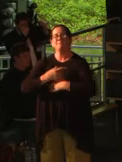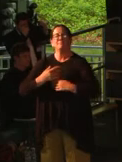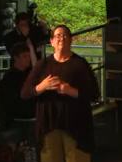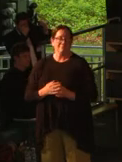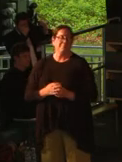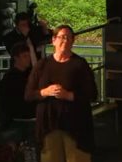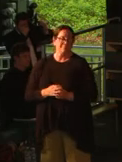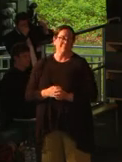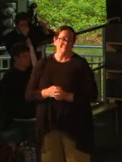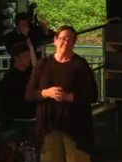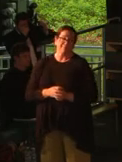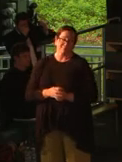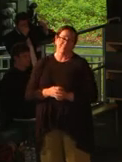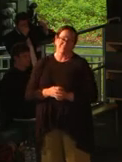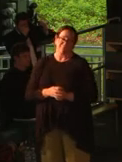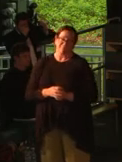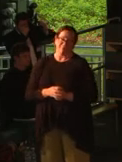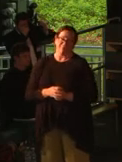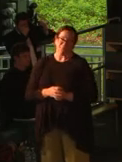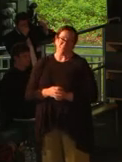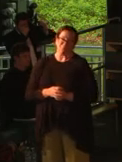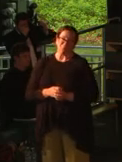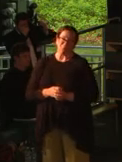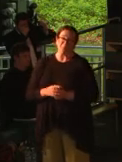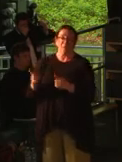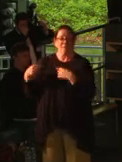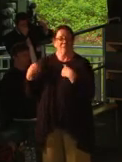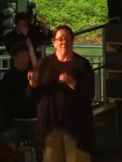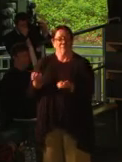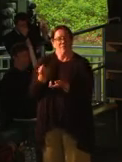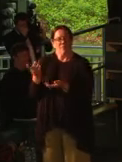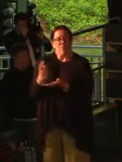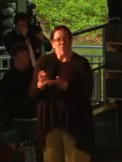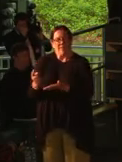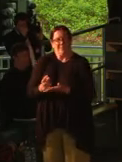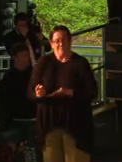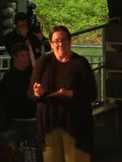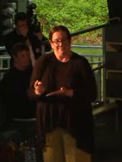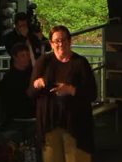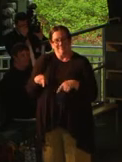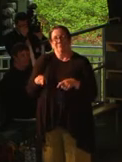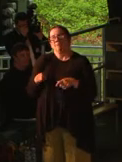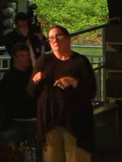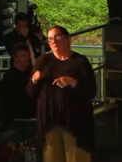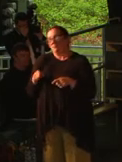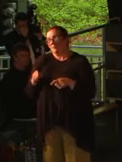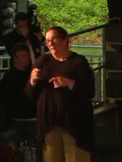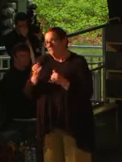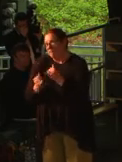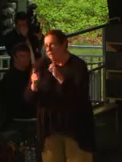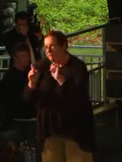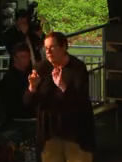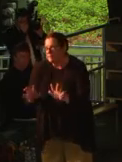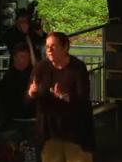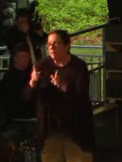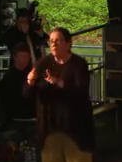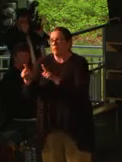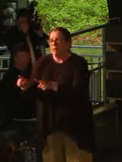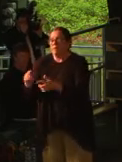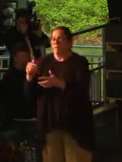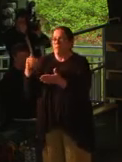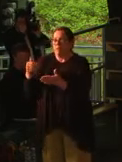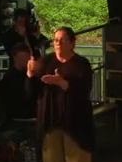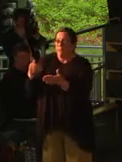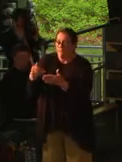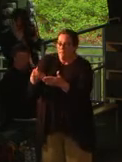Chances are, over the past few weeks, as you faced finals, you may not have taken a